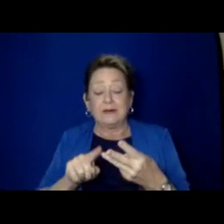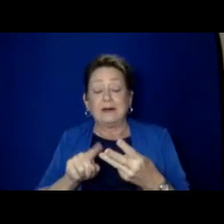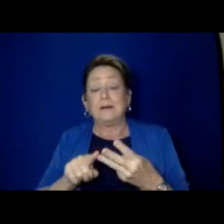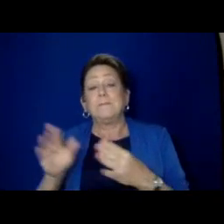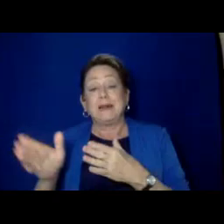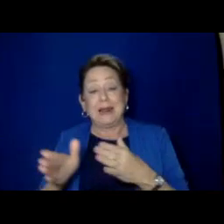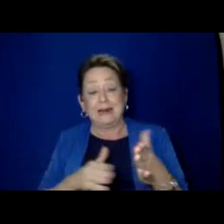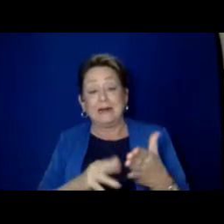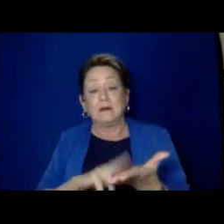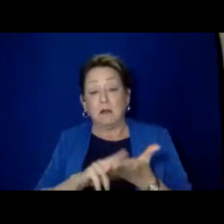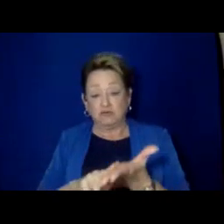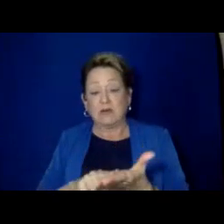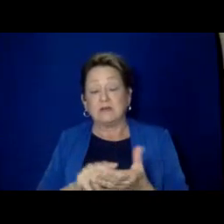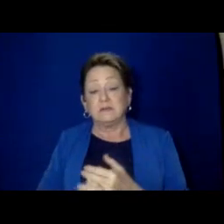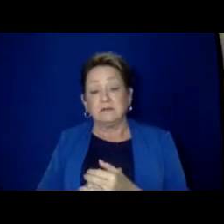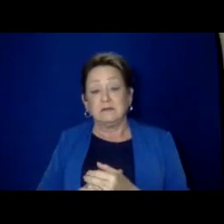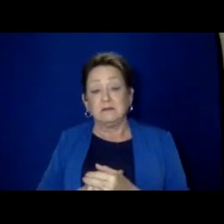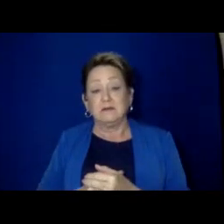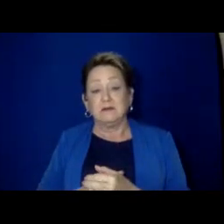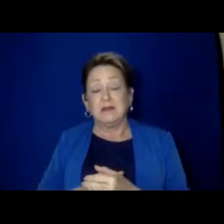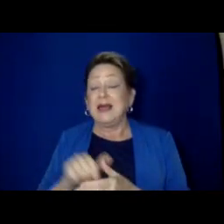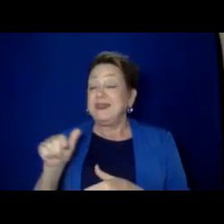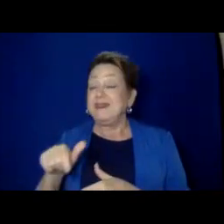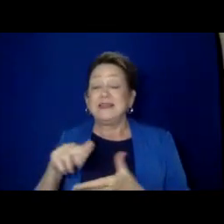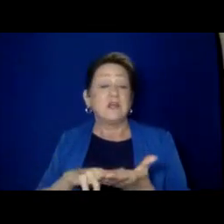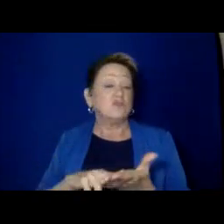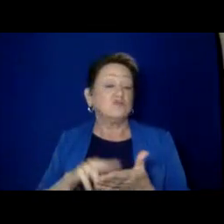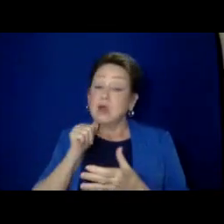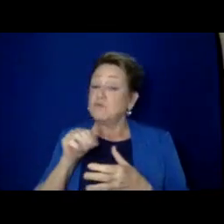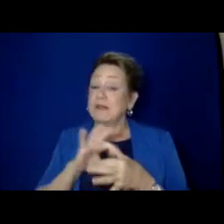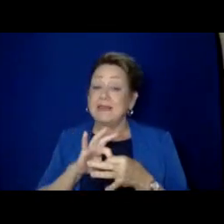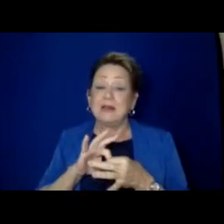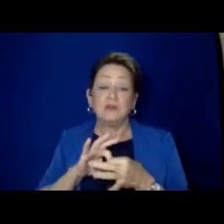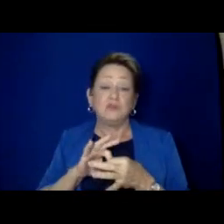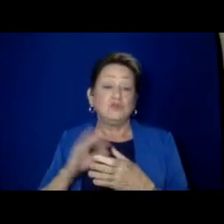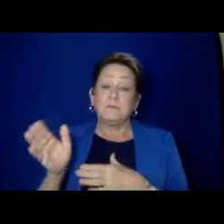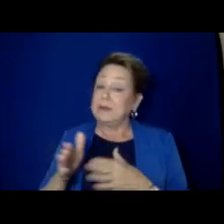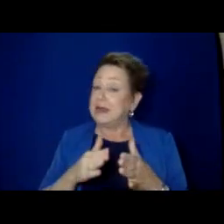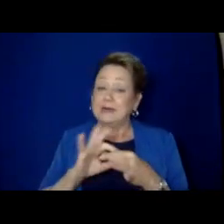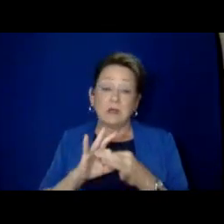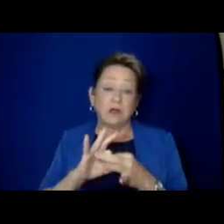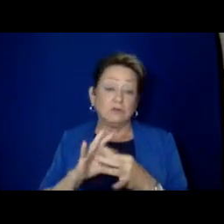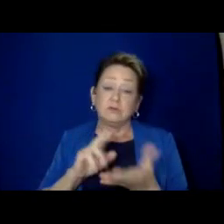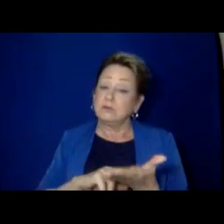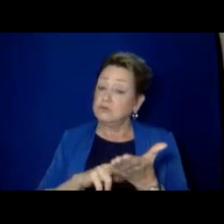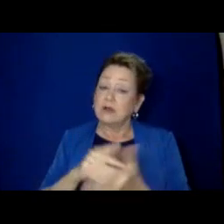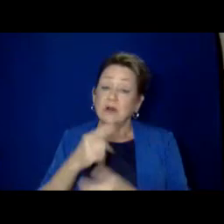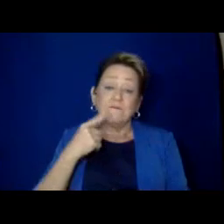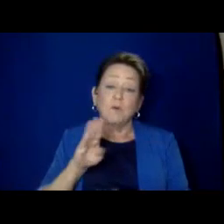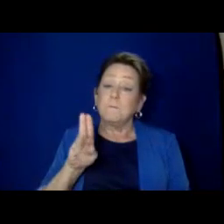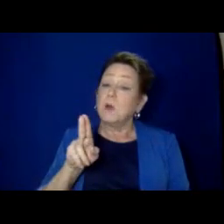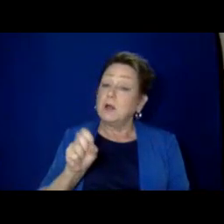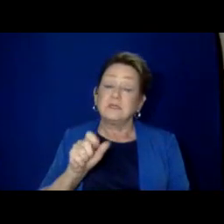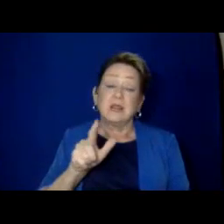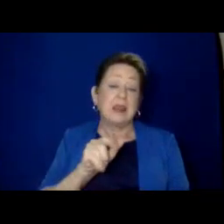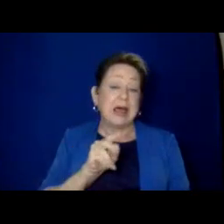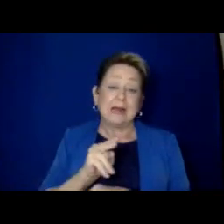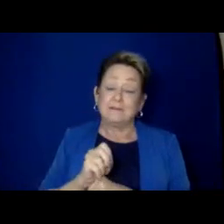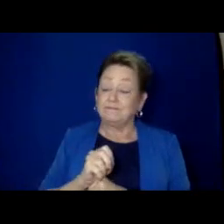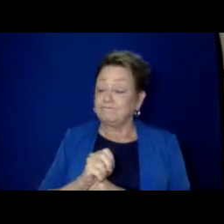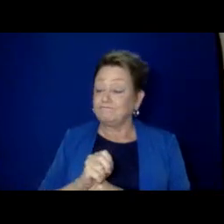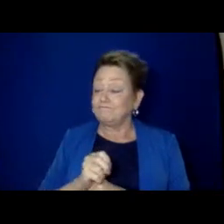contracts. And this one's not related to the planning contract for bus line. Thank you. No, I